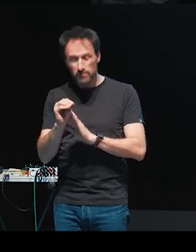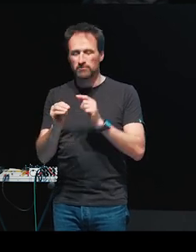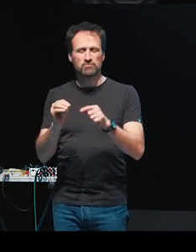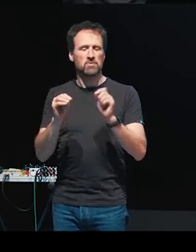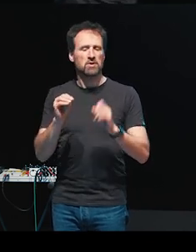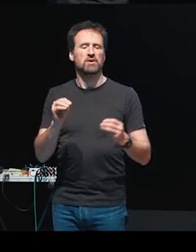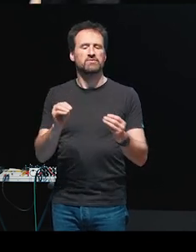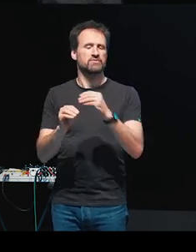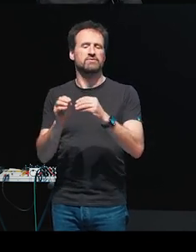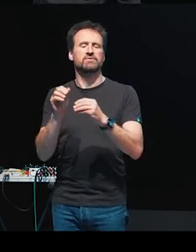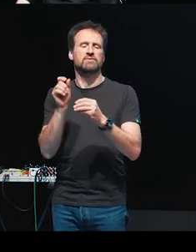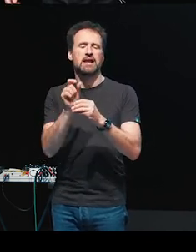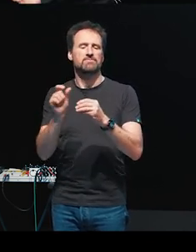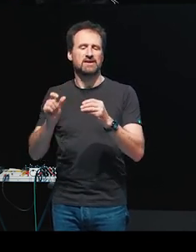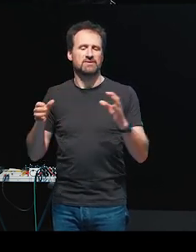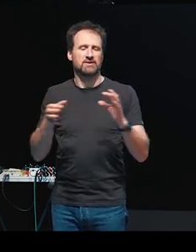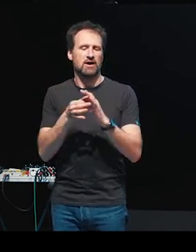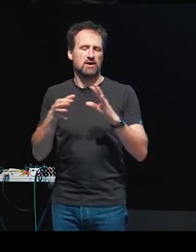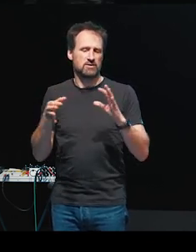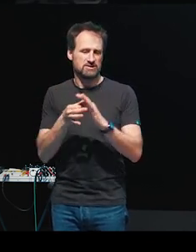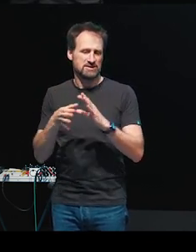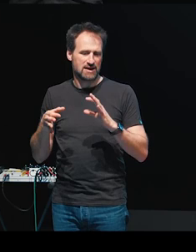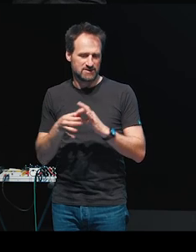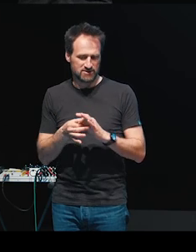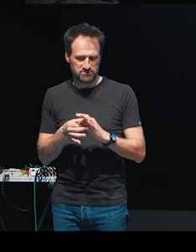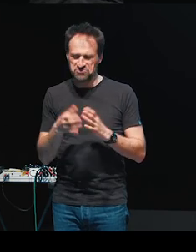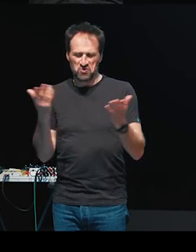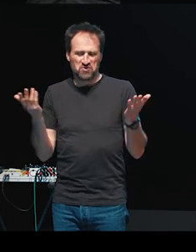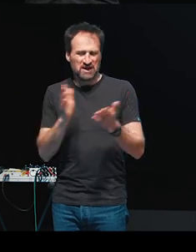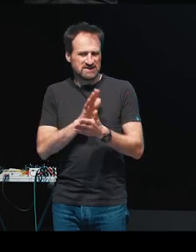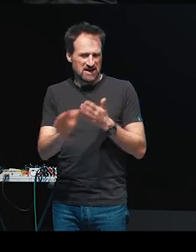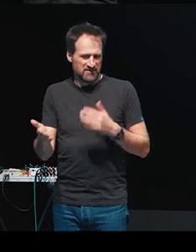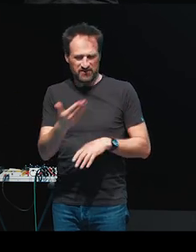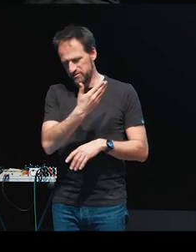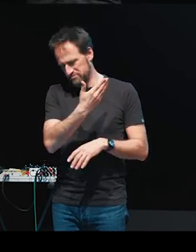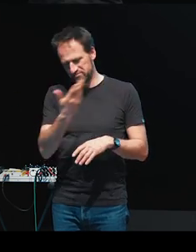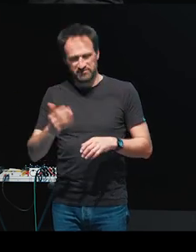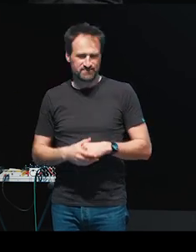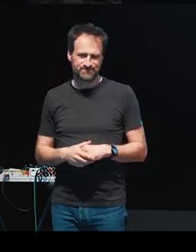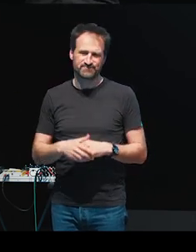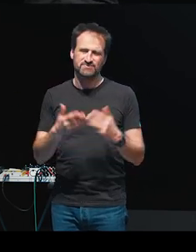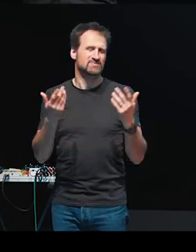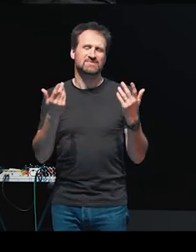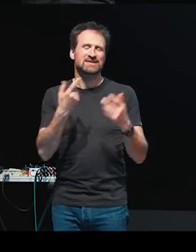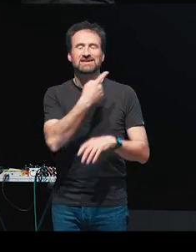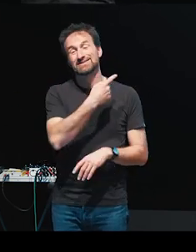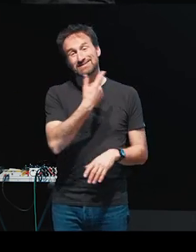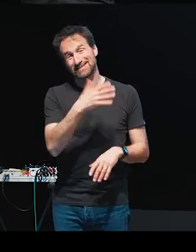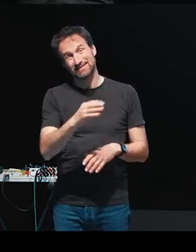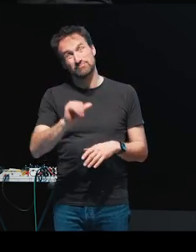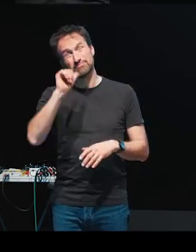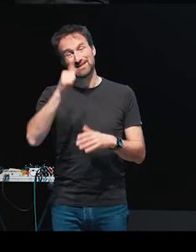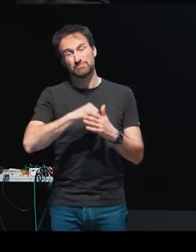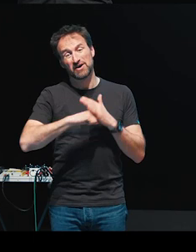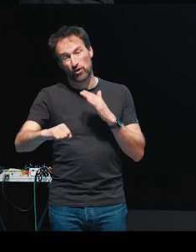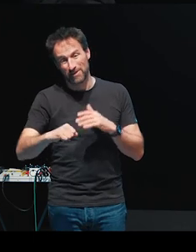Here I'm just using inner HTML for the sake of simplicity. It is not the most performant way to provide some